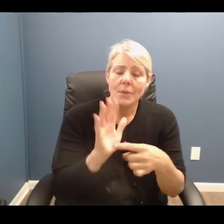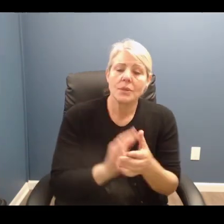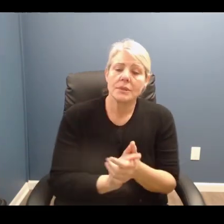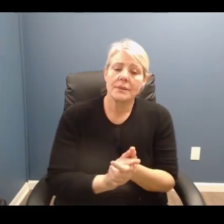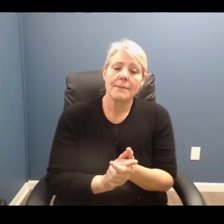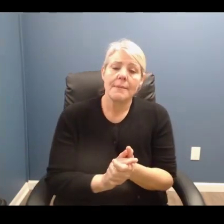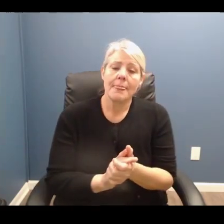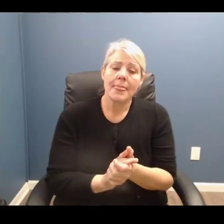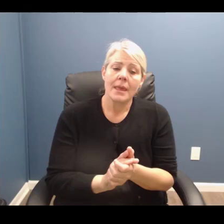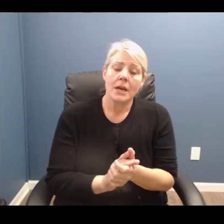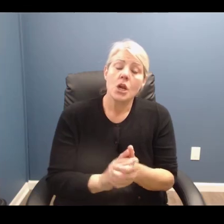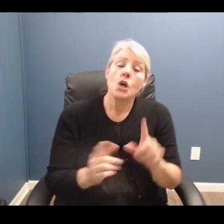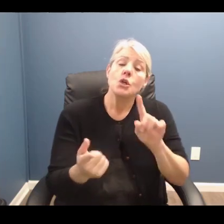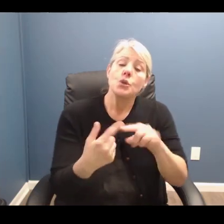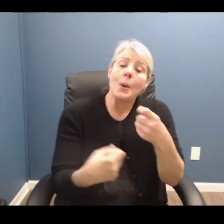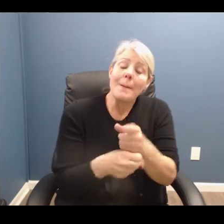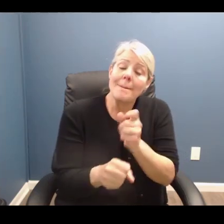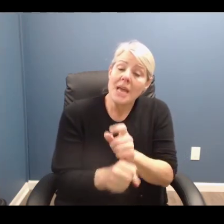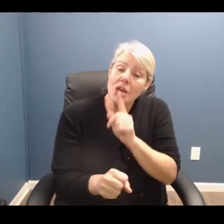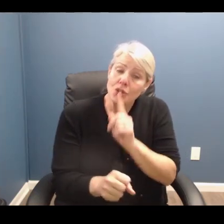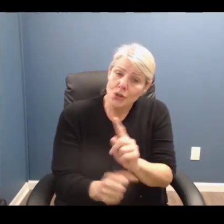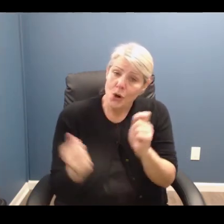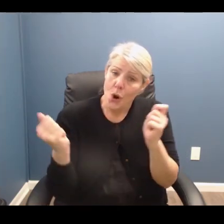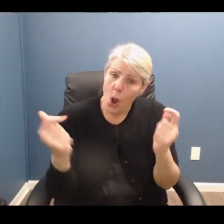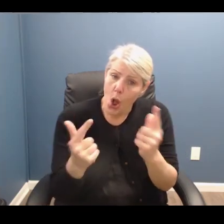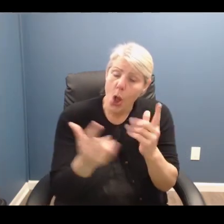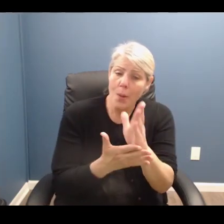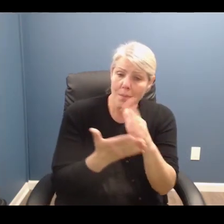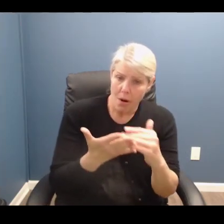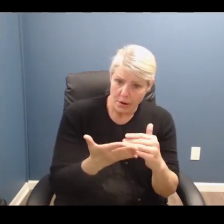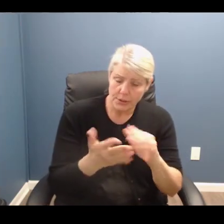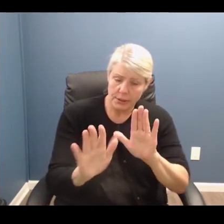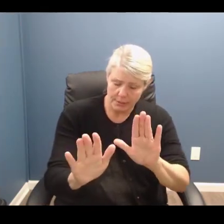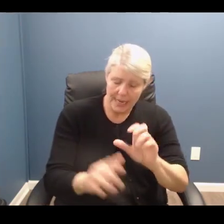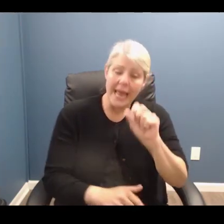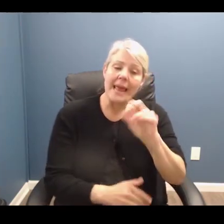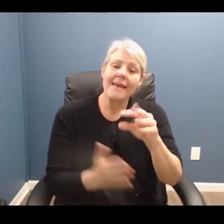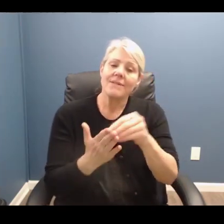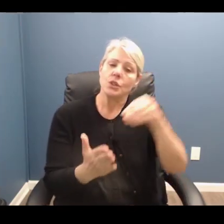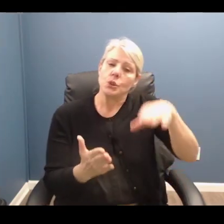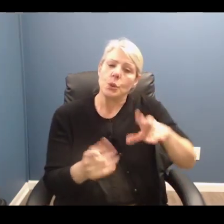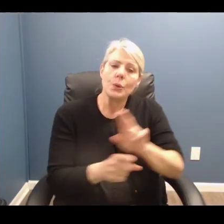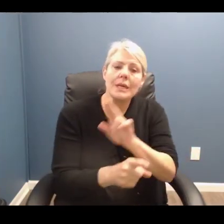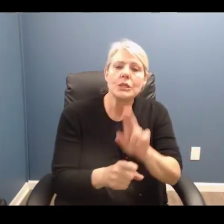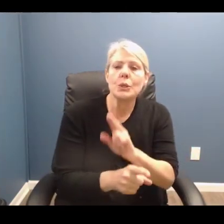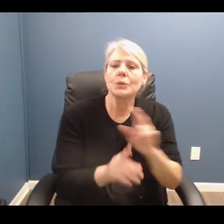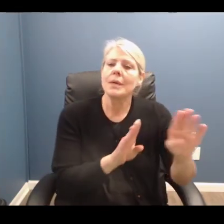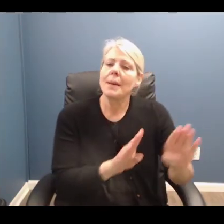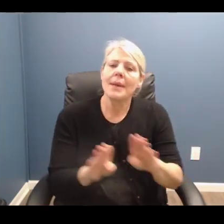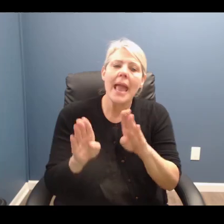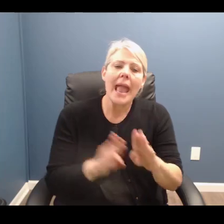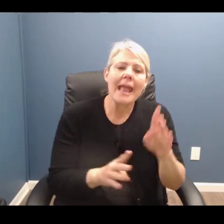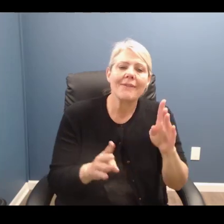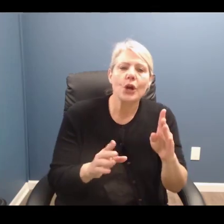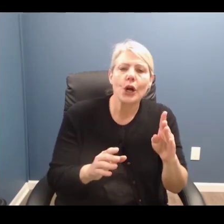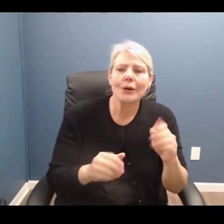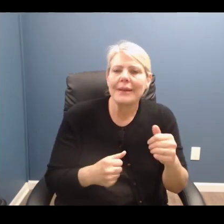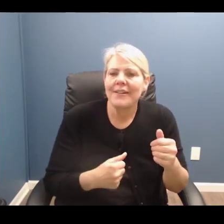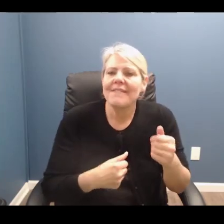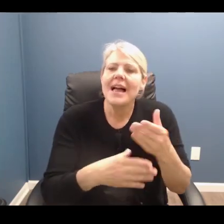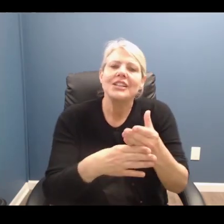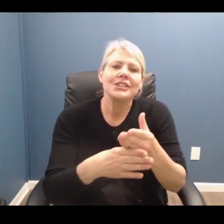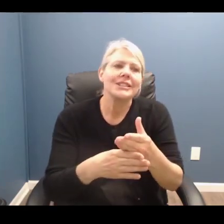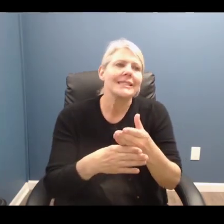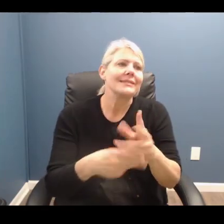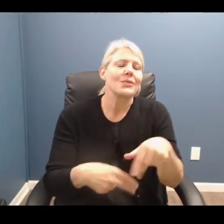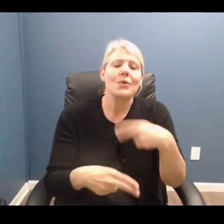an example of making sure all pieces are connected, if a student is using a token system as a behavior strategy